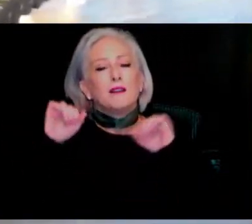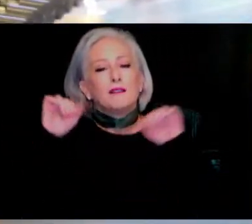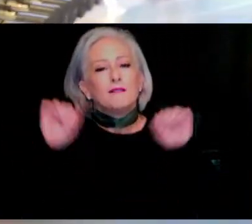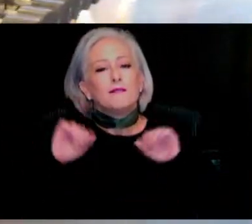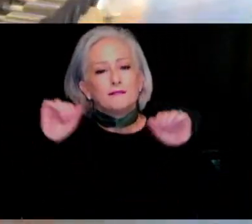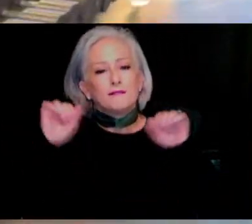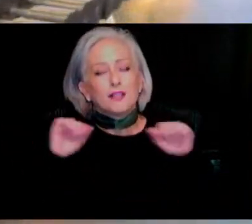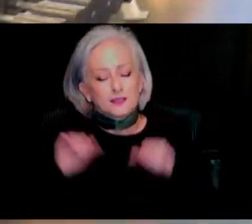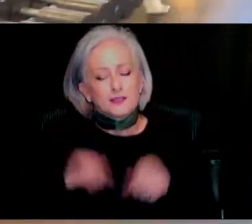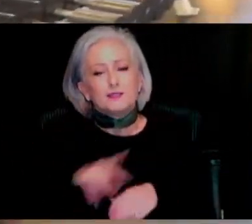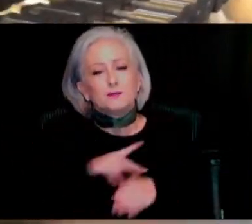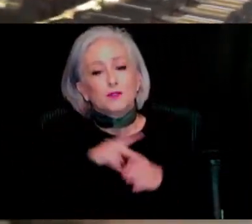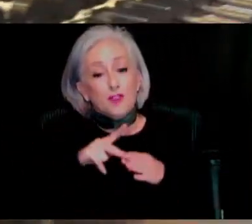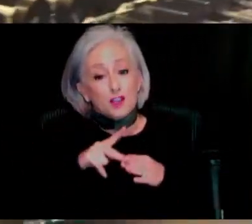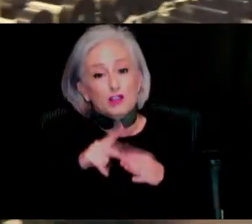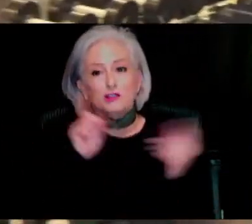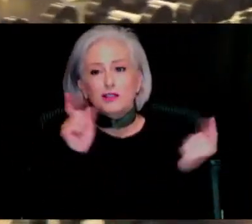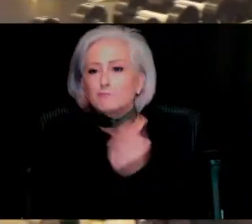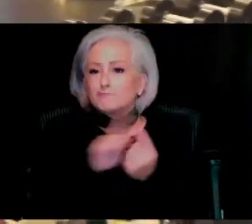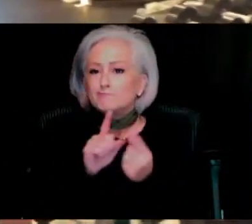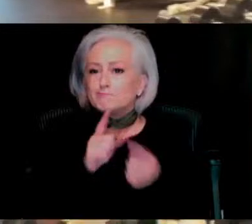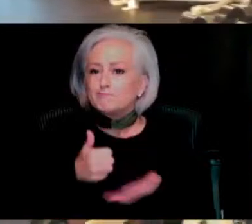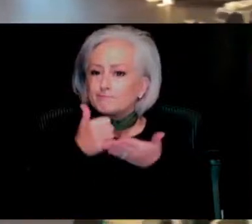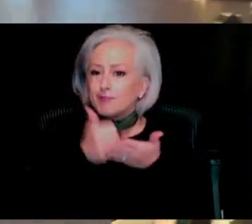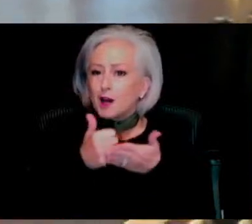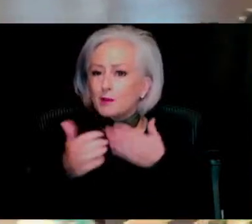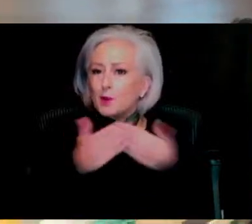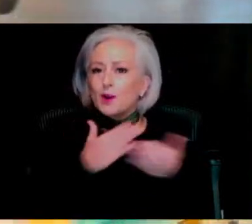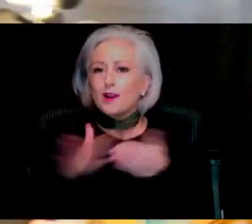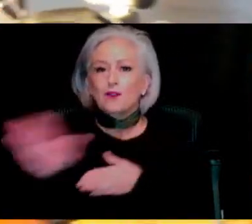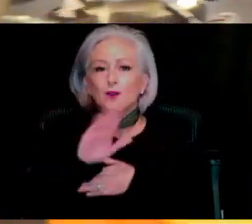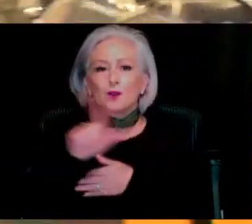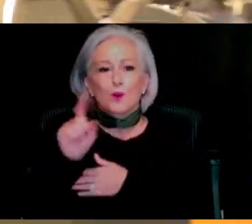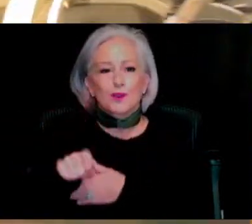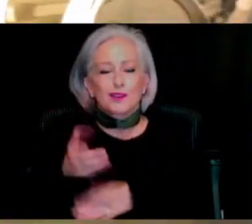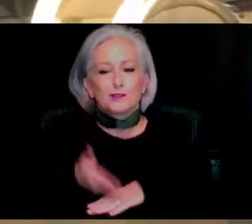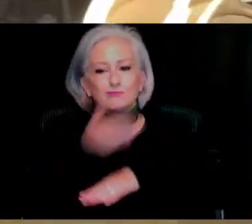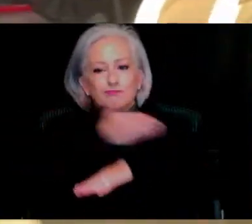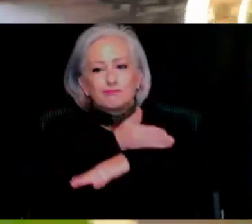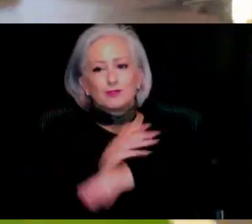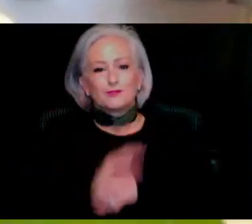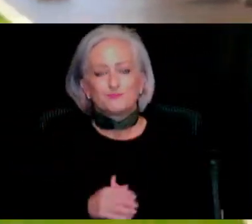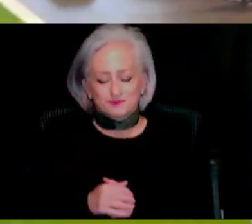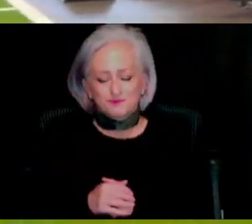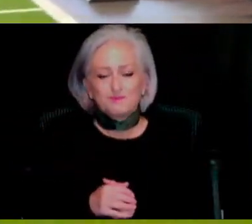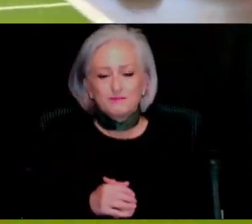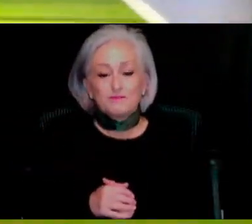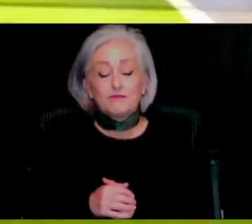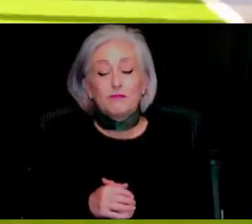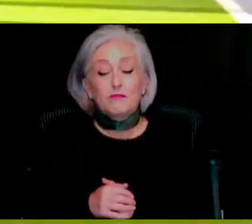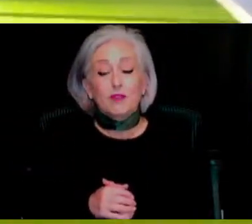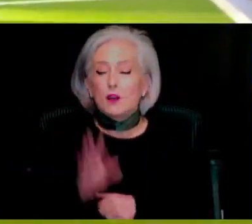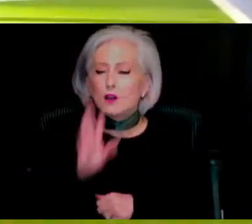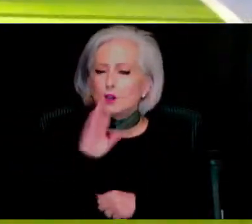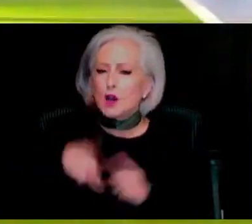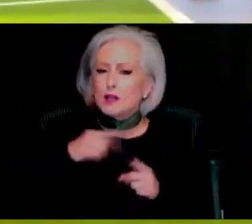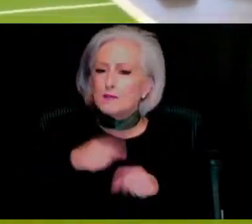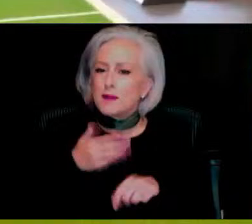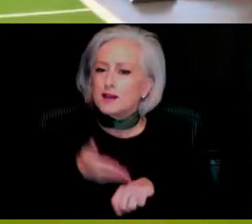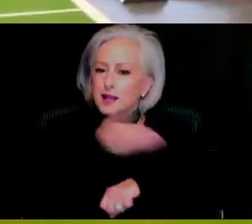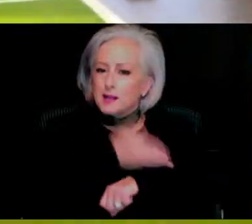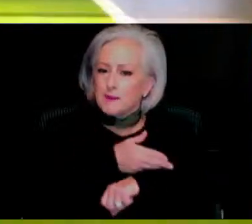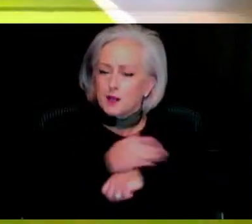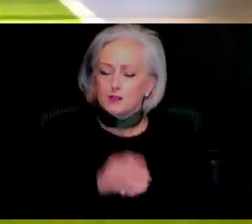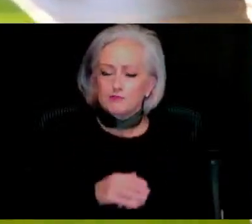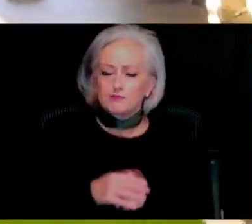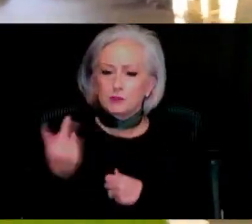meet everybody wherever they're at, whatever fitness level they're at, and help them get better. Speaking of getting better, we've been talking and we're going to be discussing